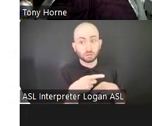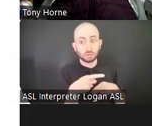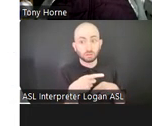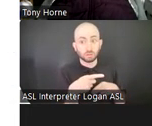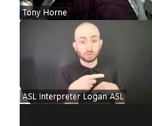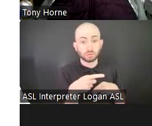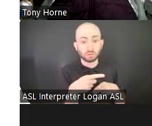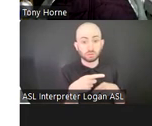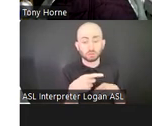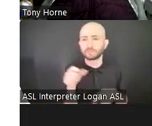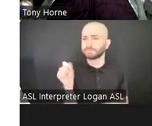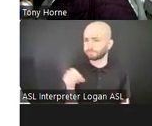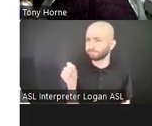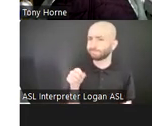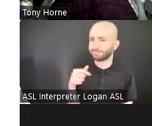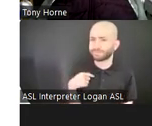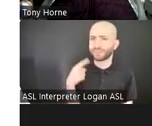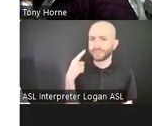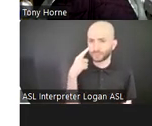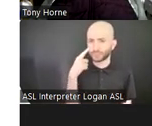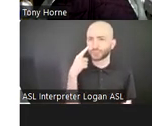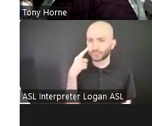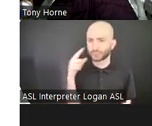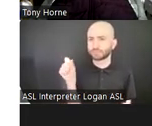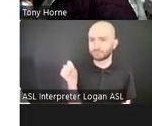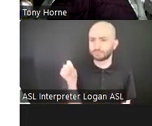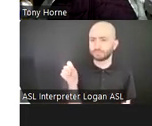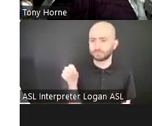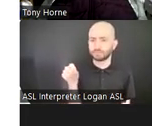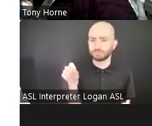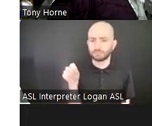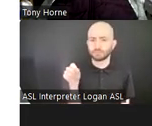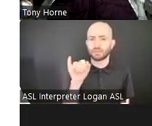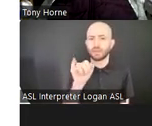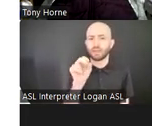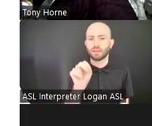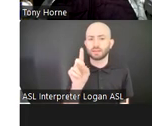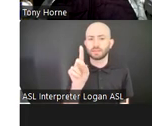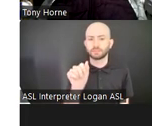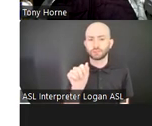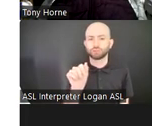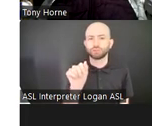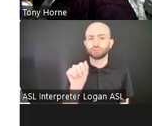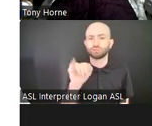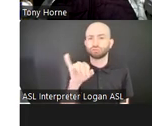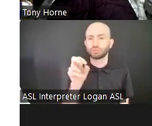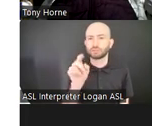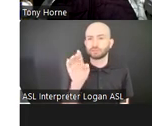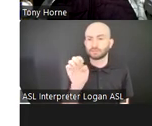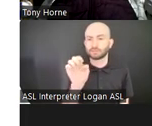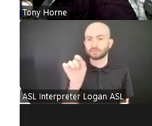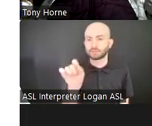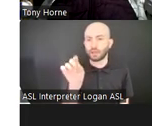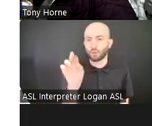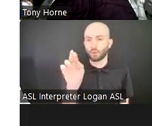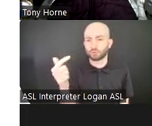i believe it was like the indisabilityjustice.org yes okay thank